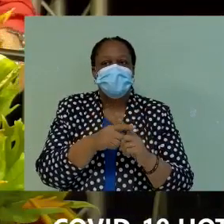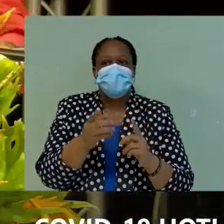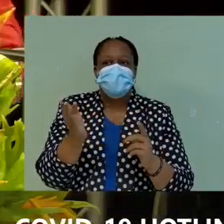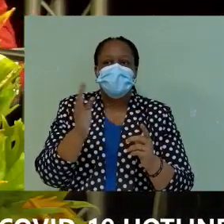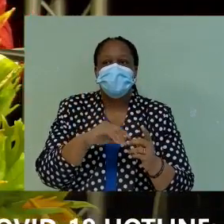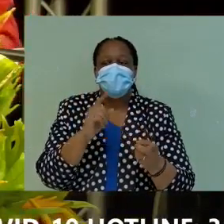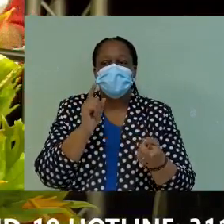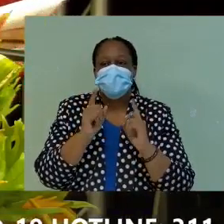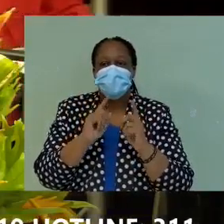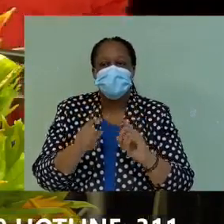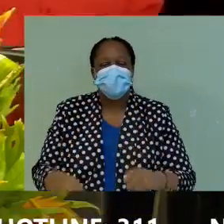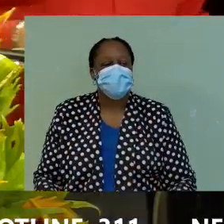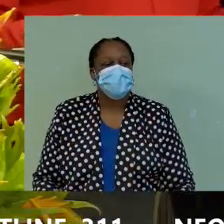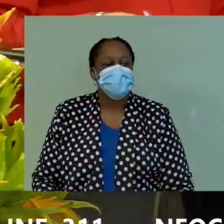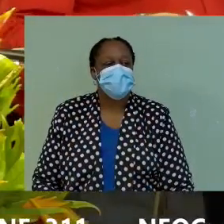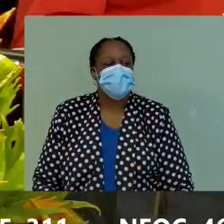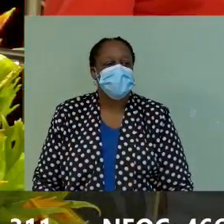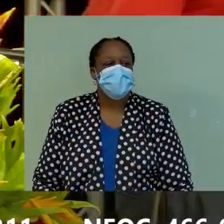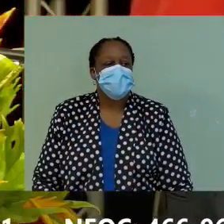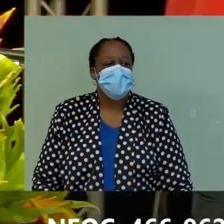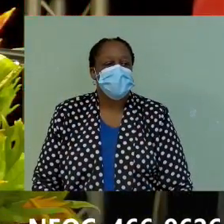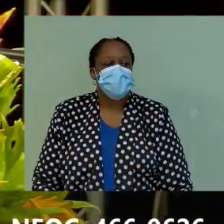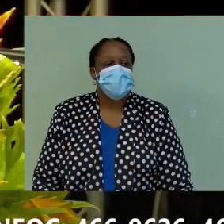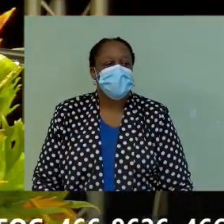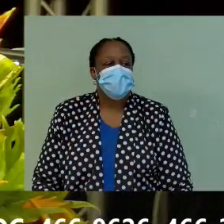his report.